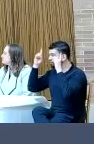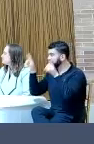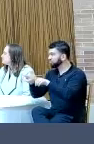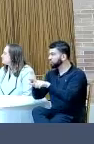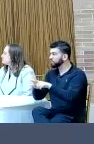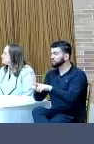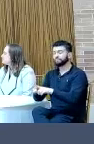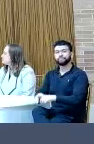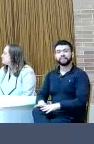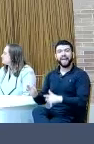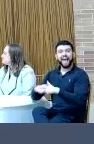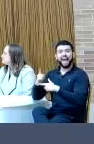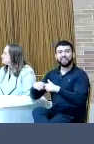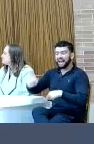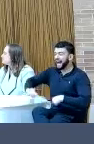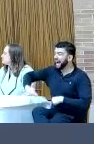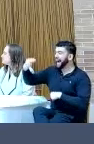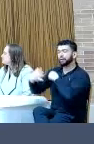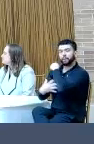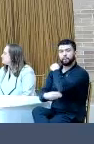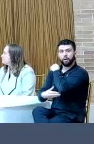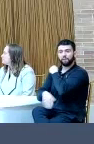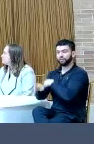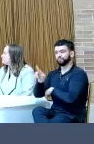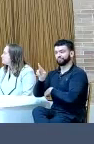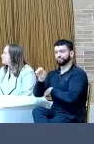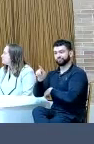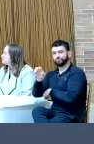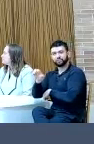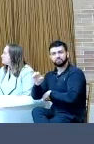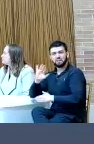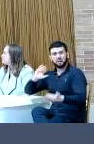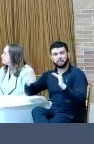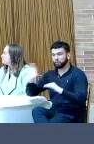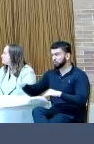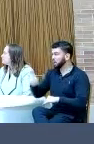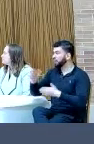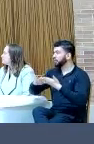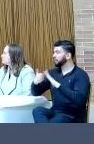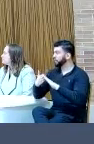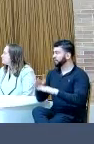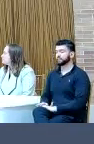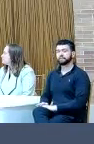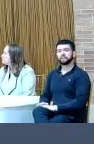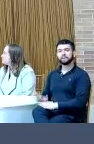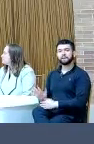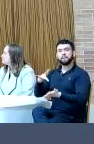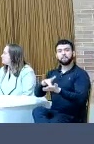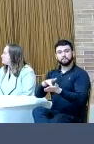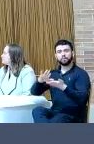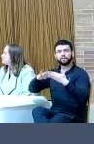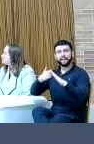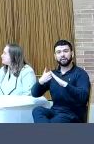rates than in any other community Middletown built a hospital in New